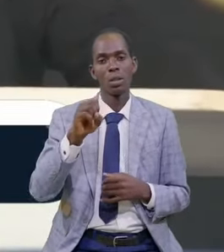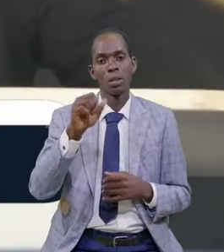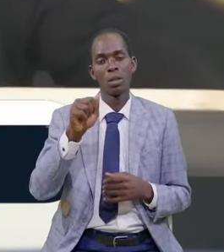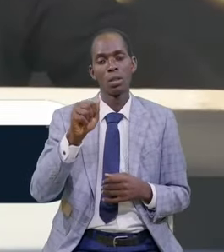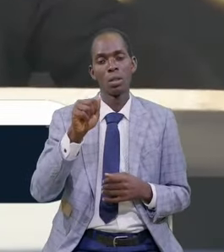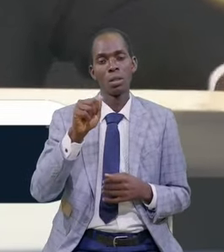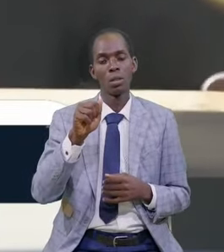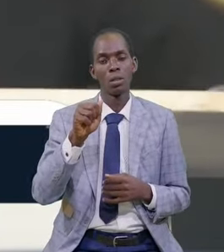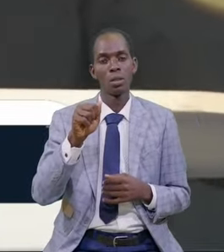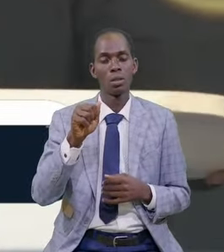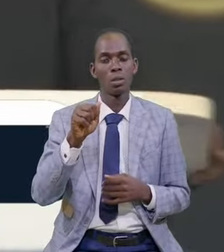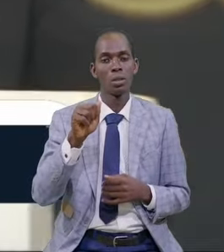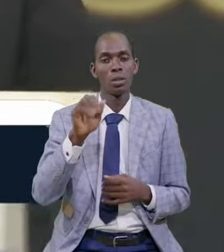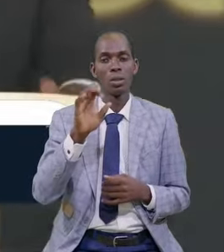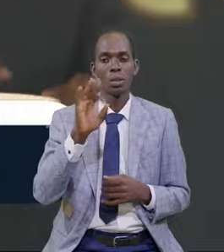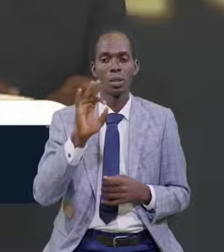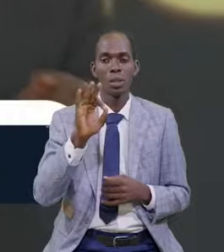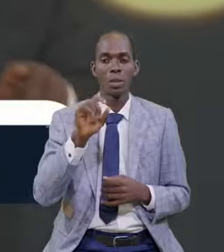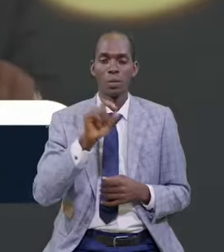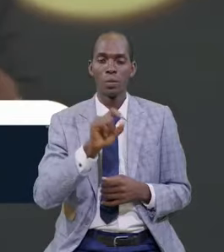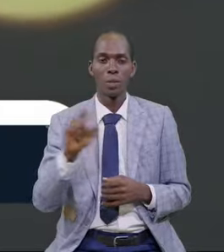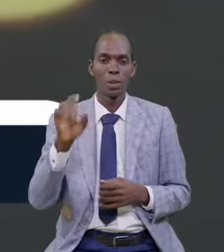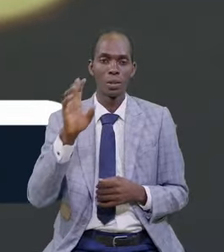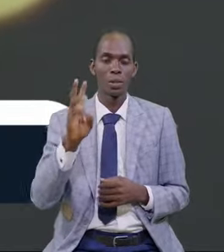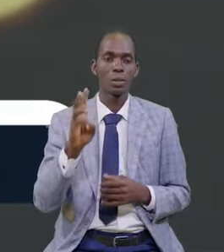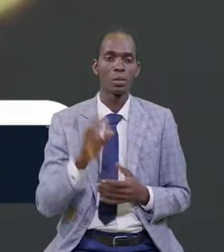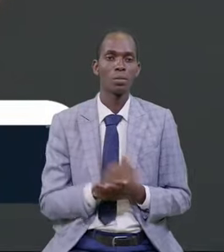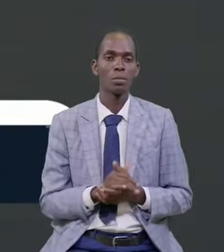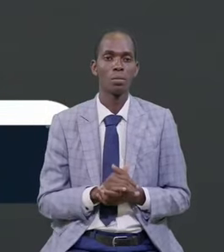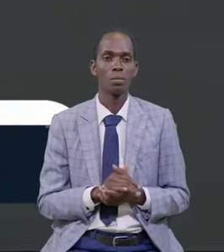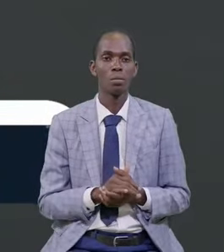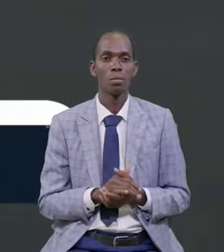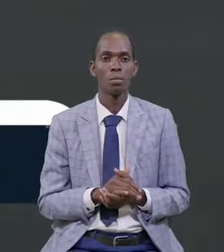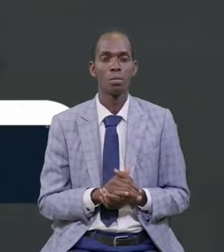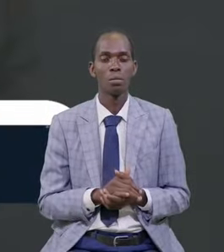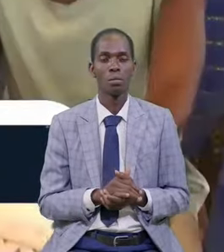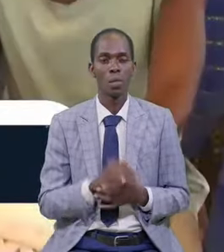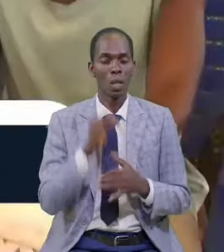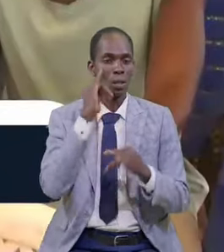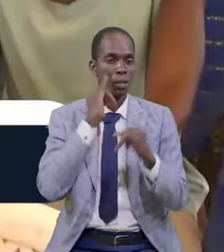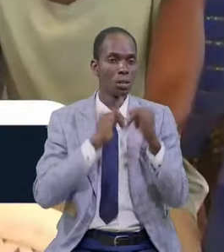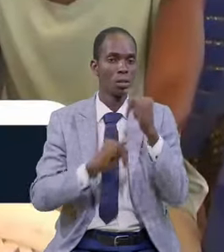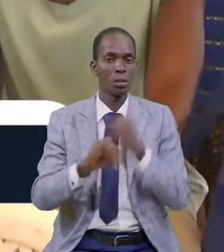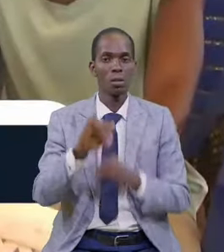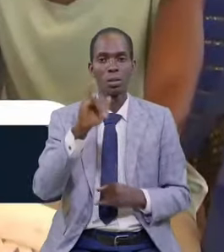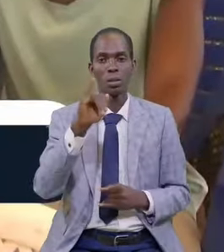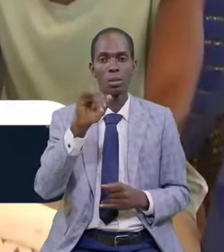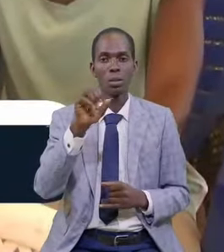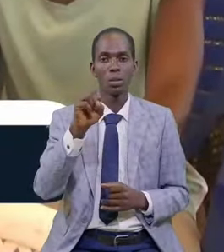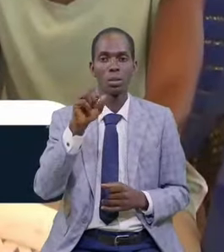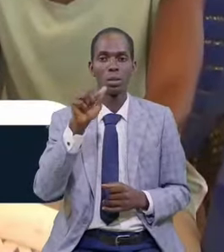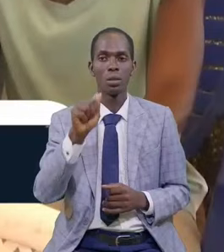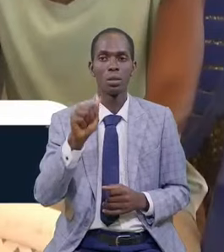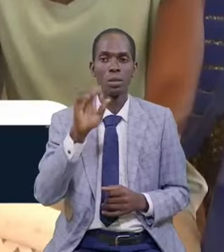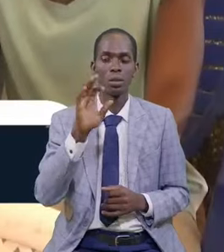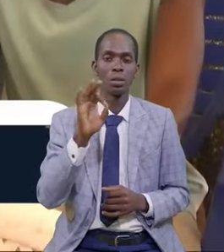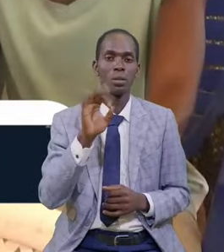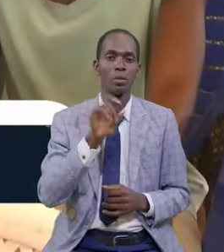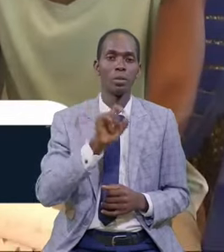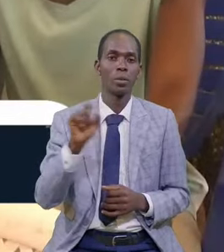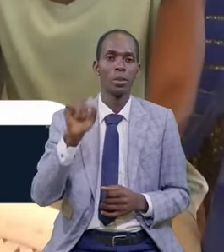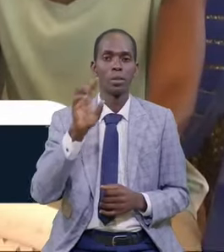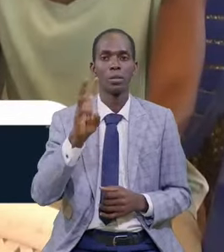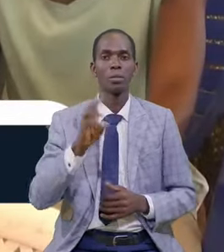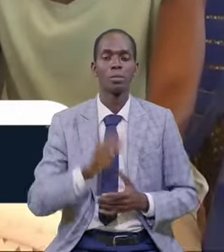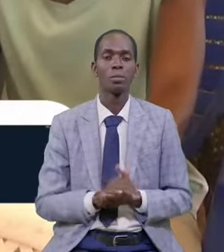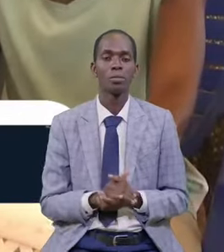reading there from verse 6 Isaiah chapter 9 verse six For